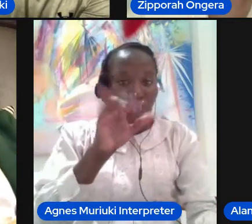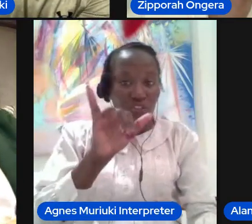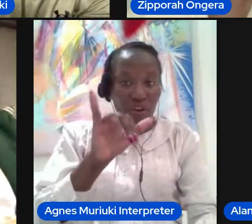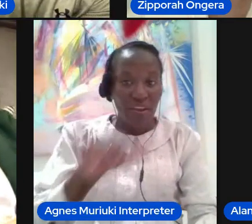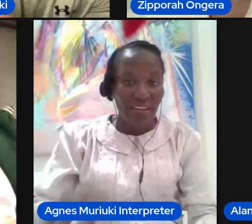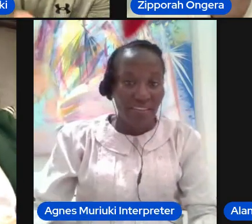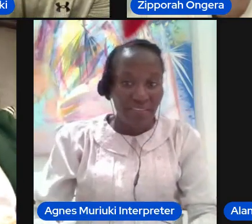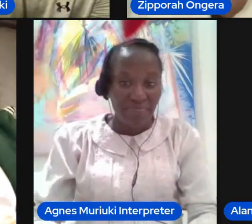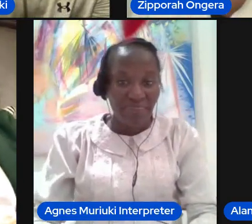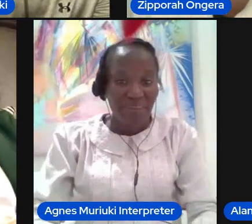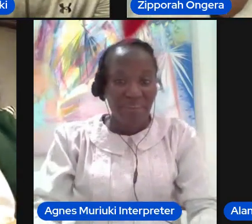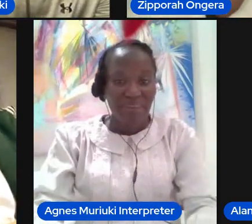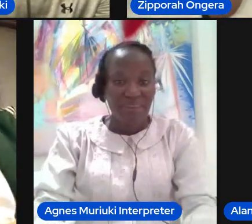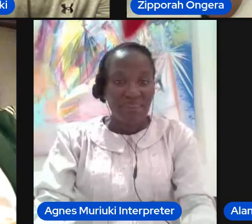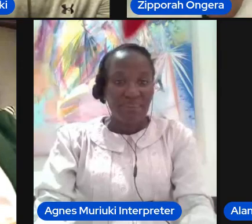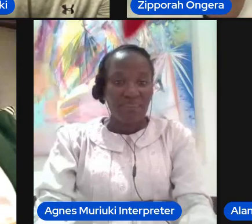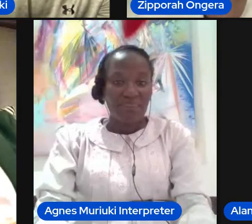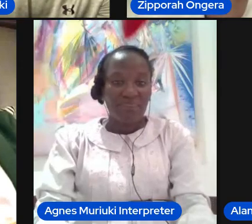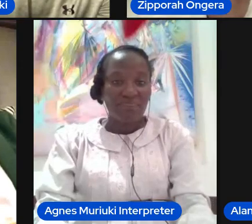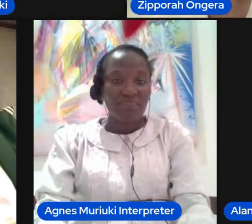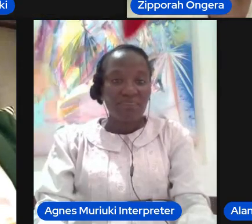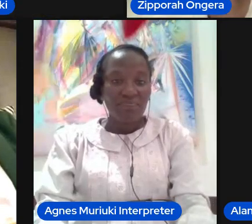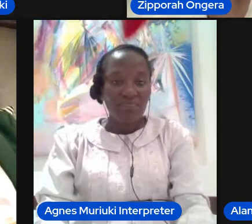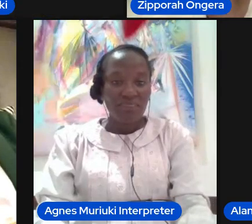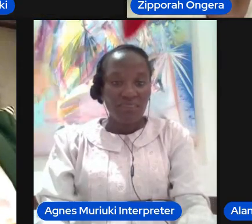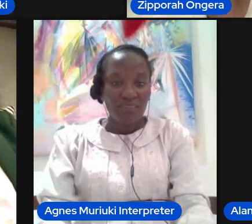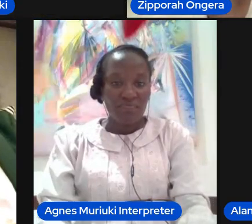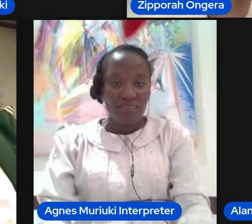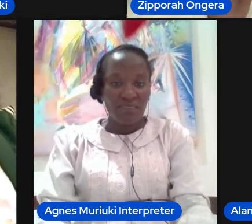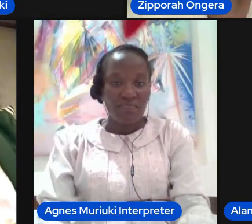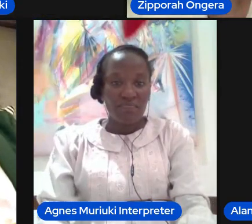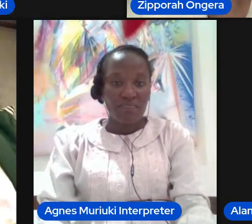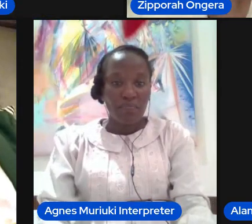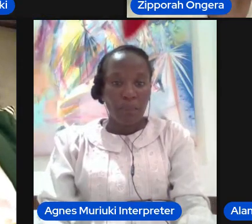Mary. No, it's okay. Joy, you can take it up.